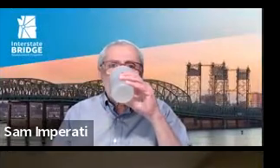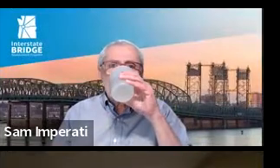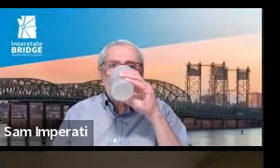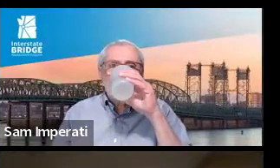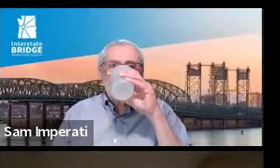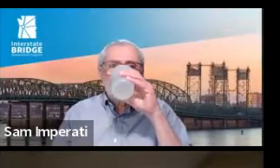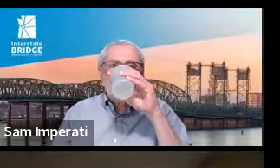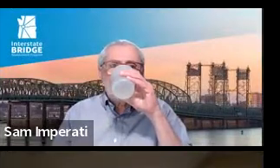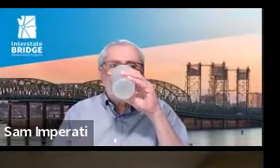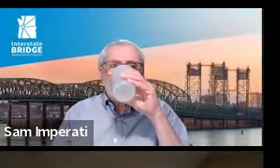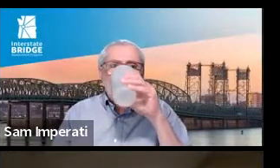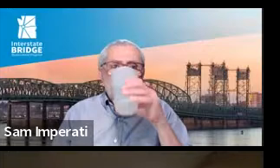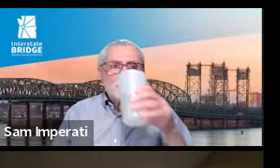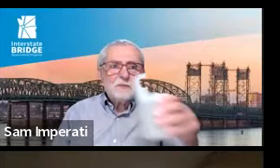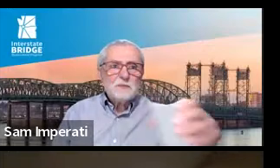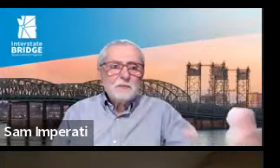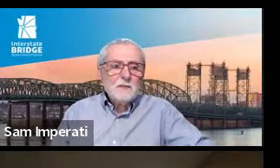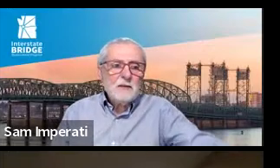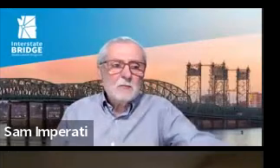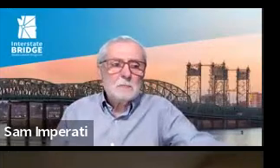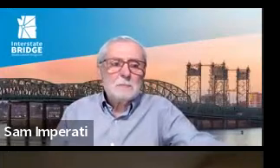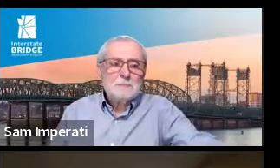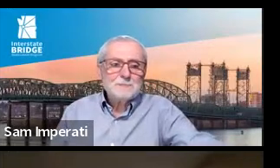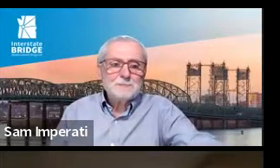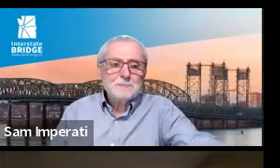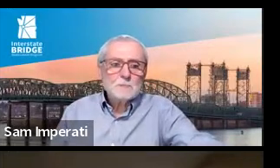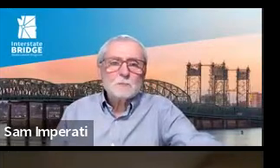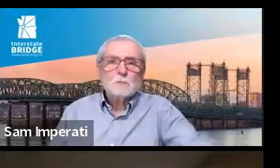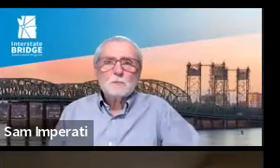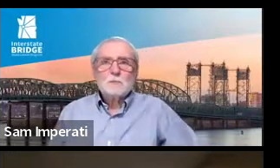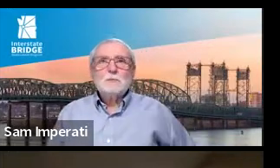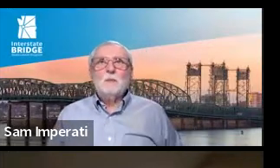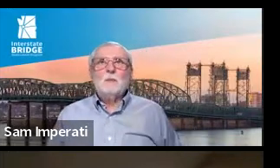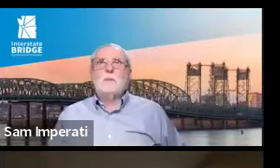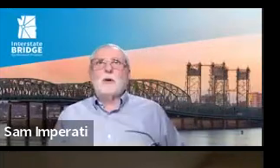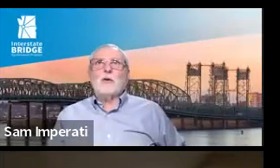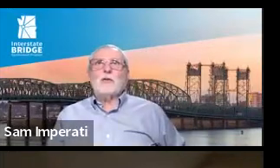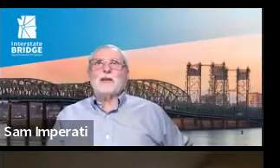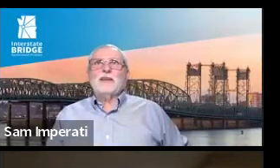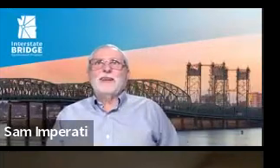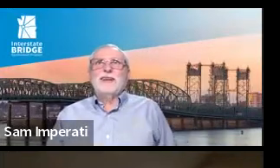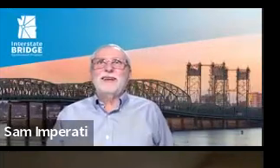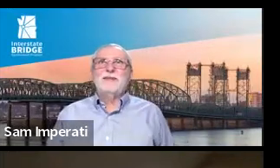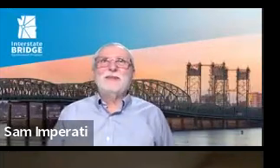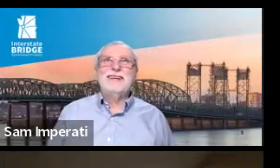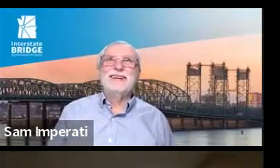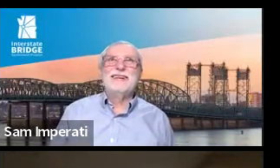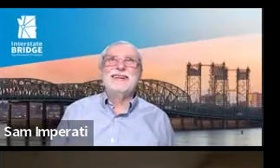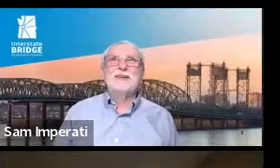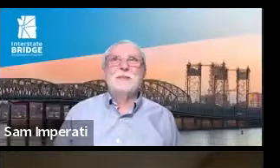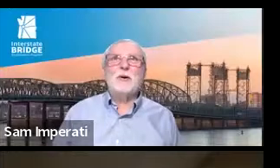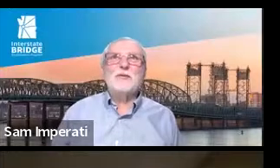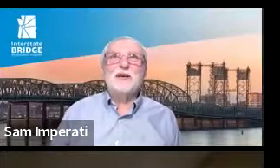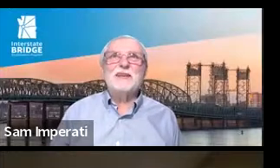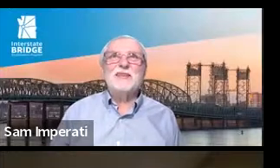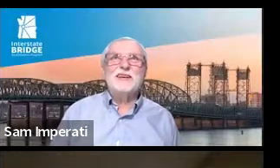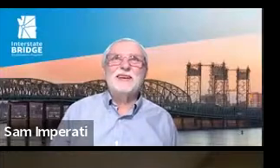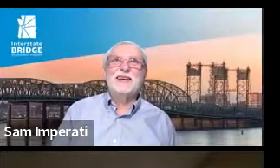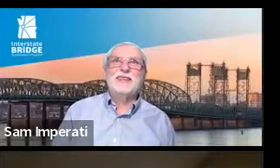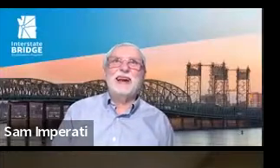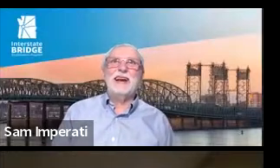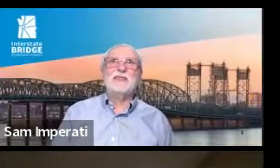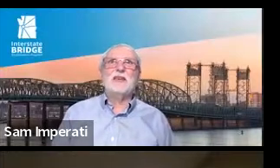I like that exit ramp thing. That maybe entrance ramp thing. So I don't know. I'll be an entrance ramp.